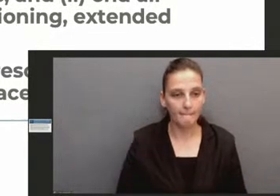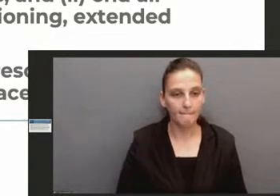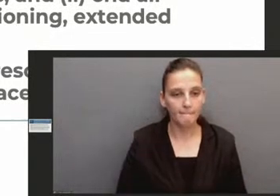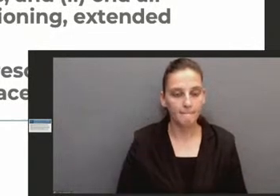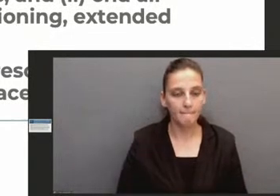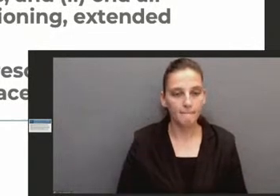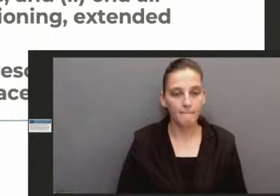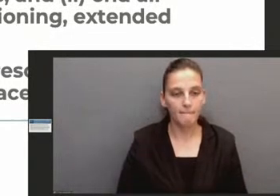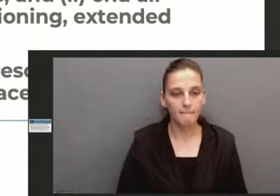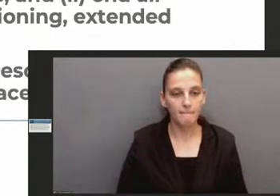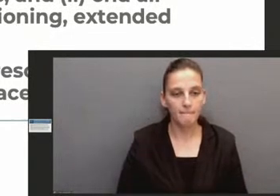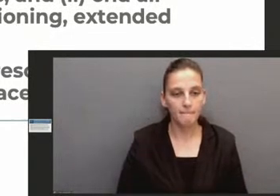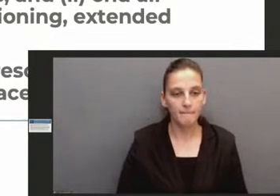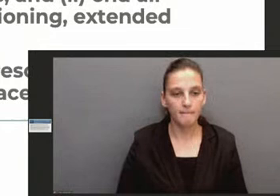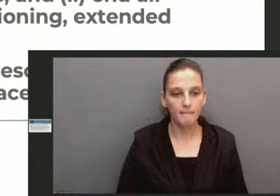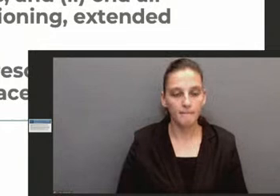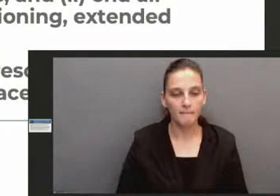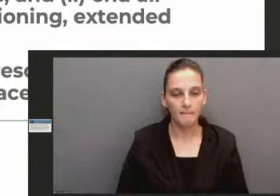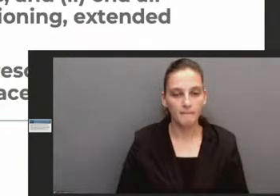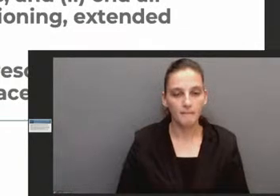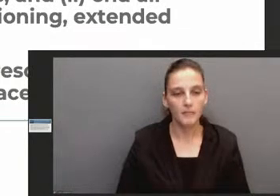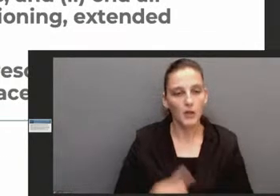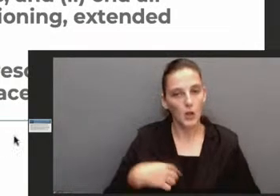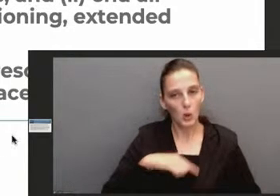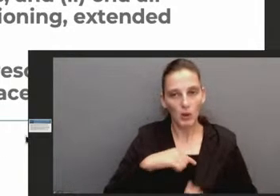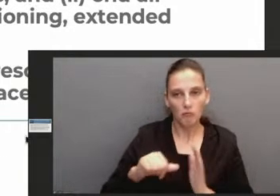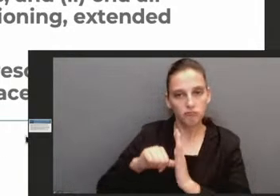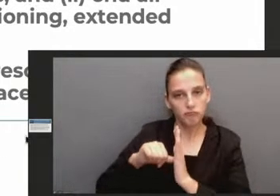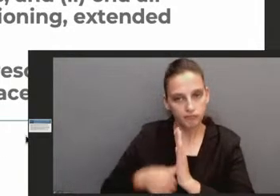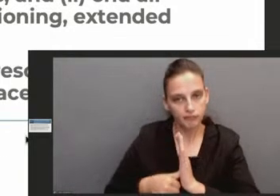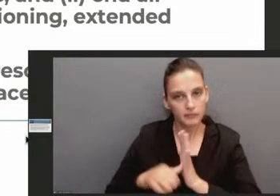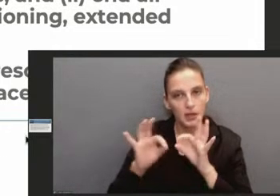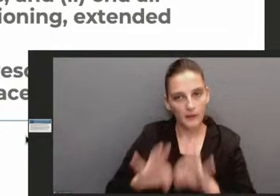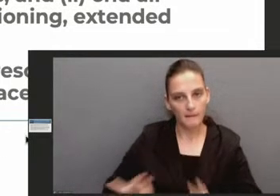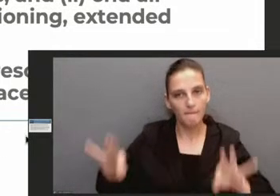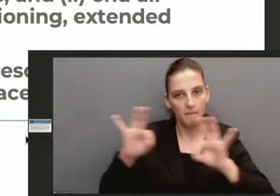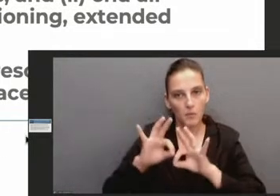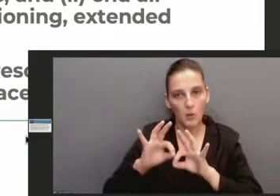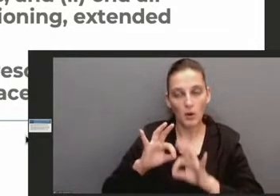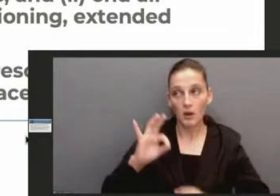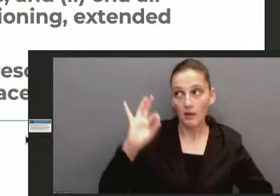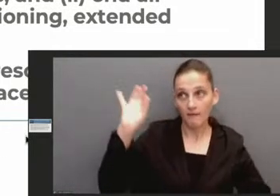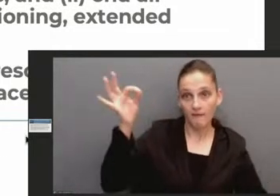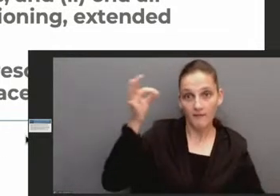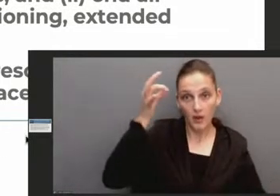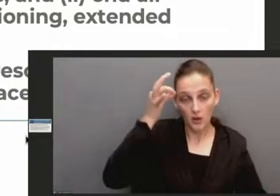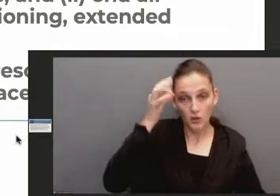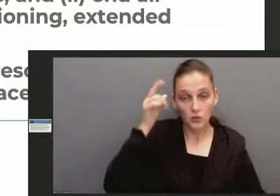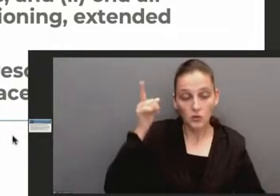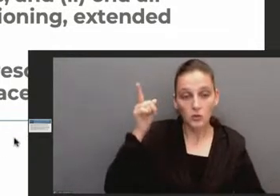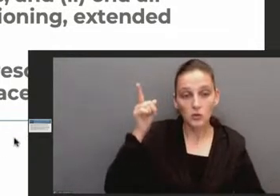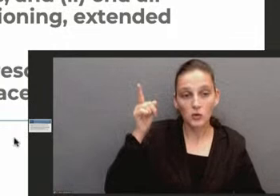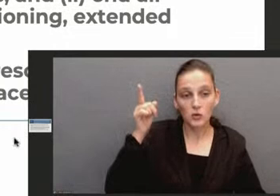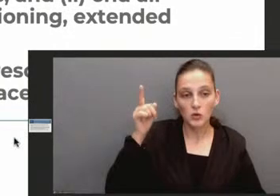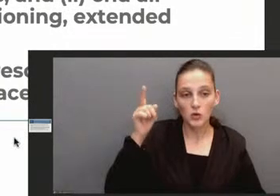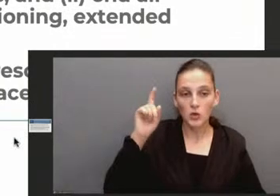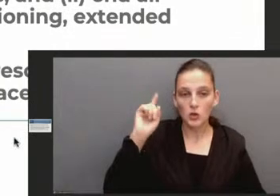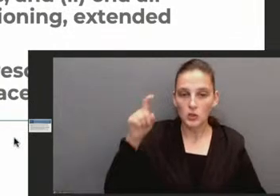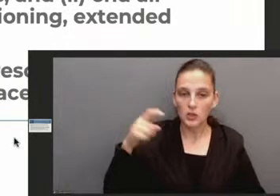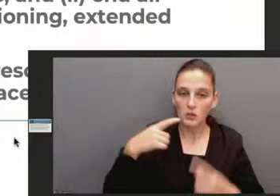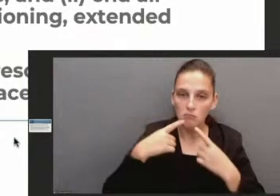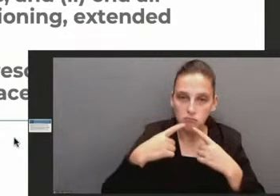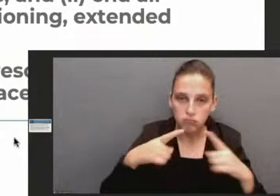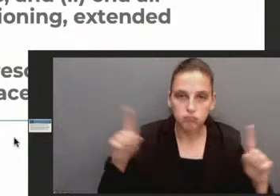we are reinforcing the importance of the federal government to issue an emergency